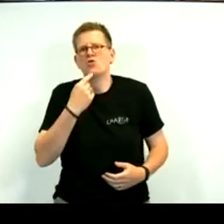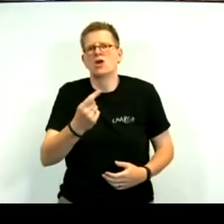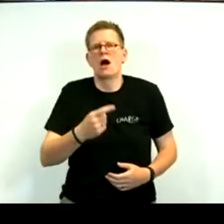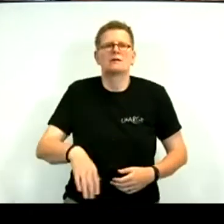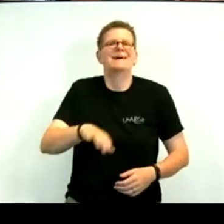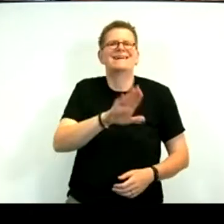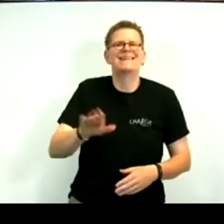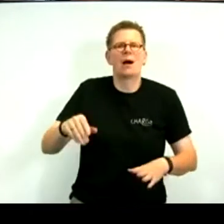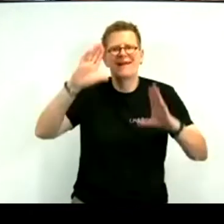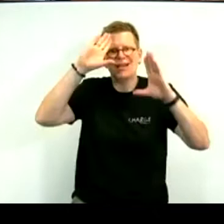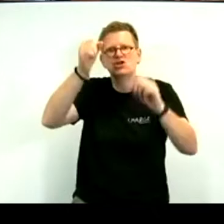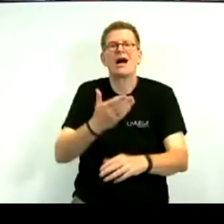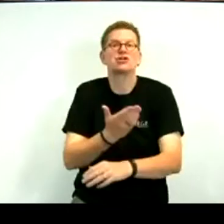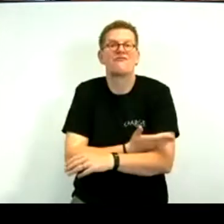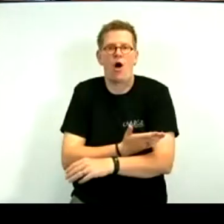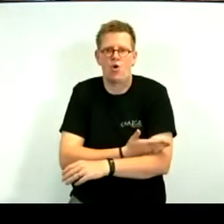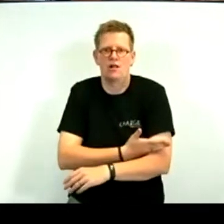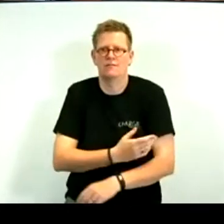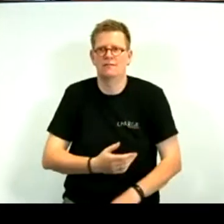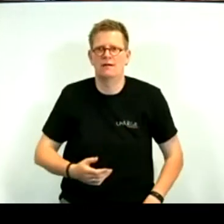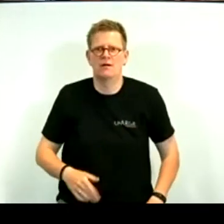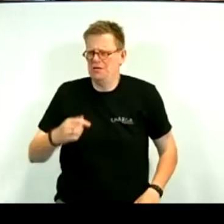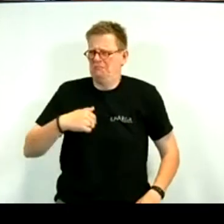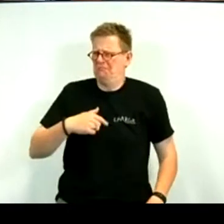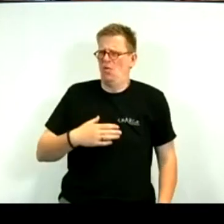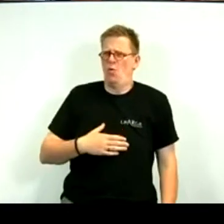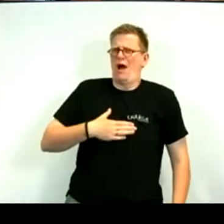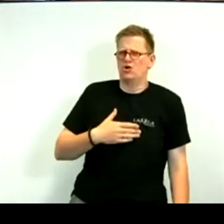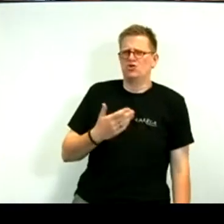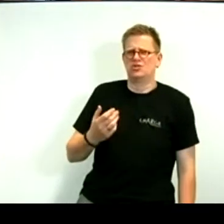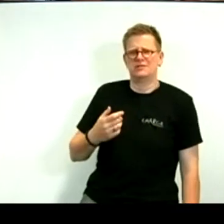sometimes. Much of the time, they seem to me to be very